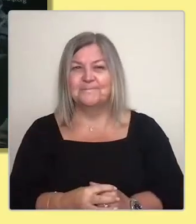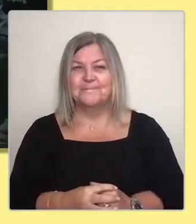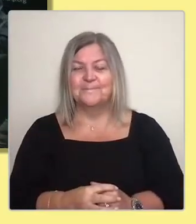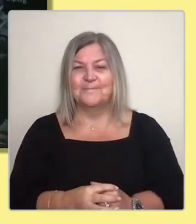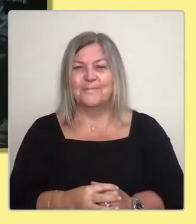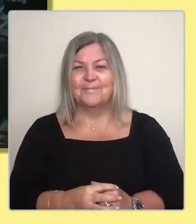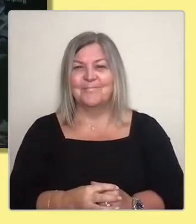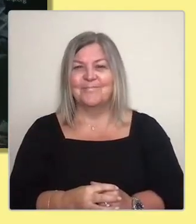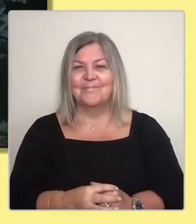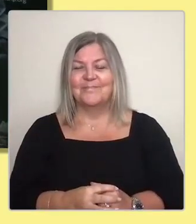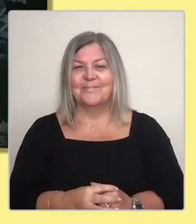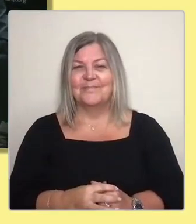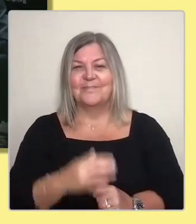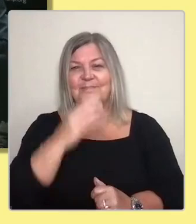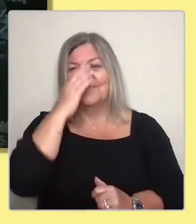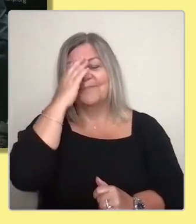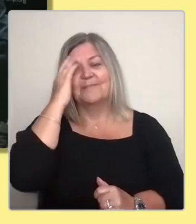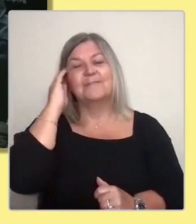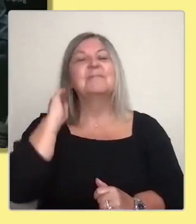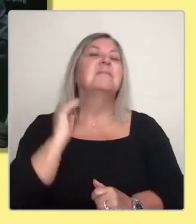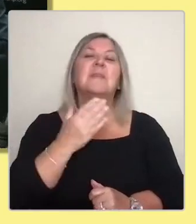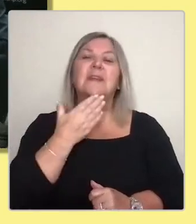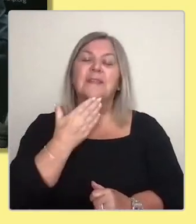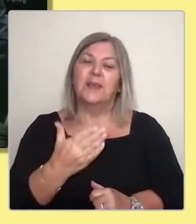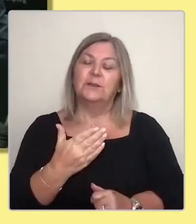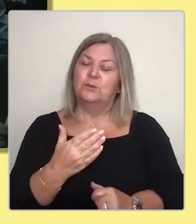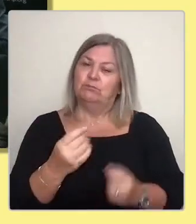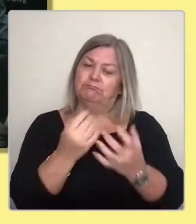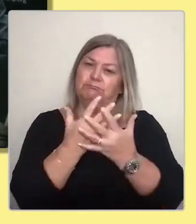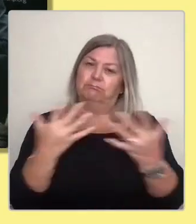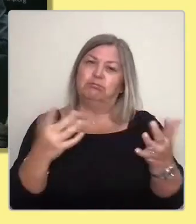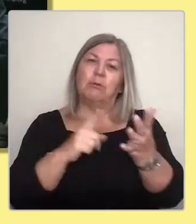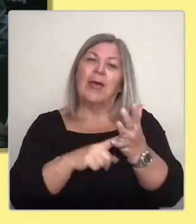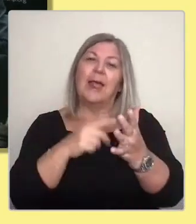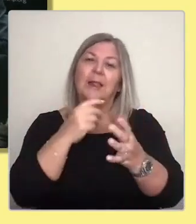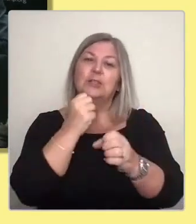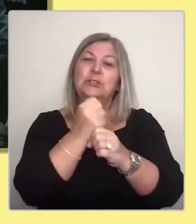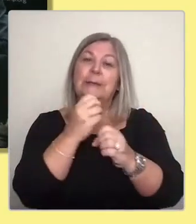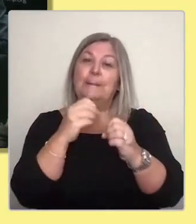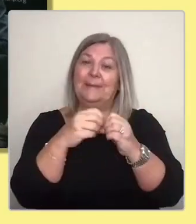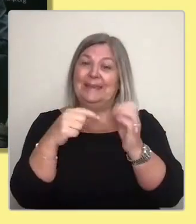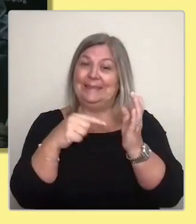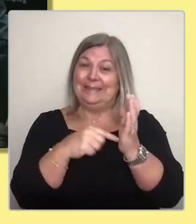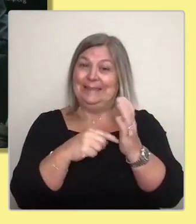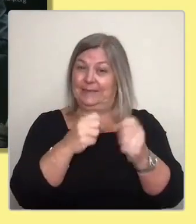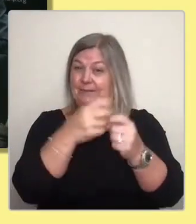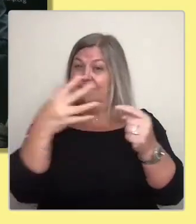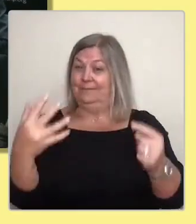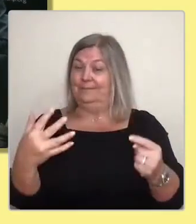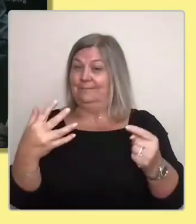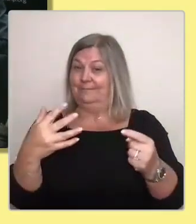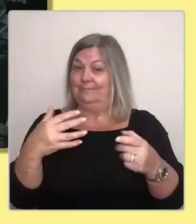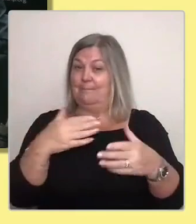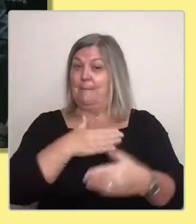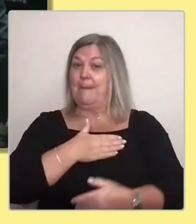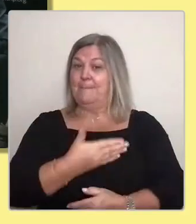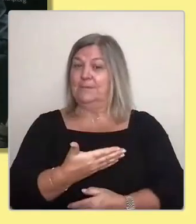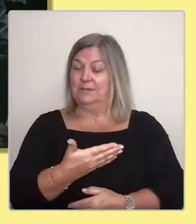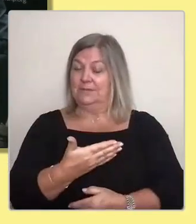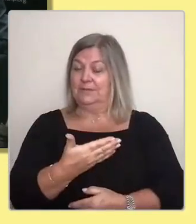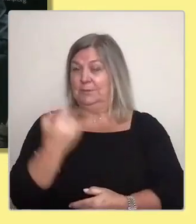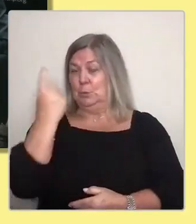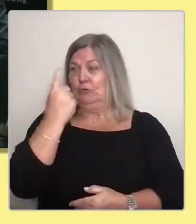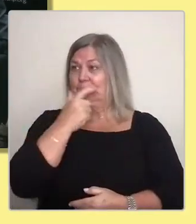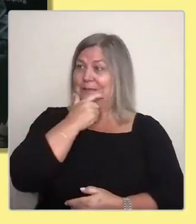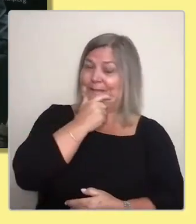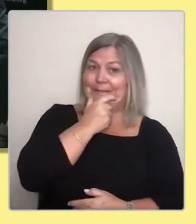Thank you. Many LGBT members of our party are wondering what the future of our party is